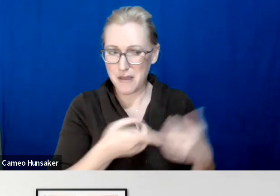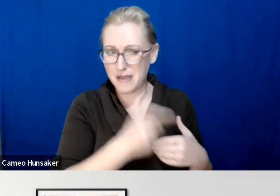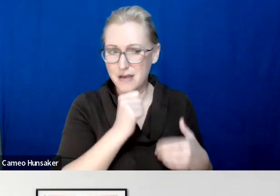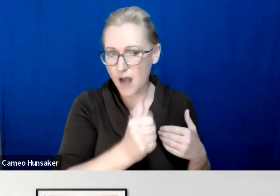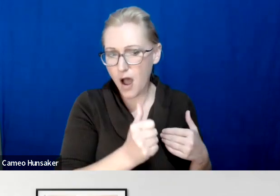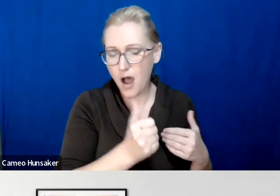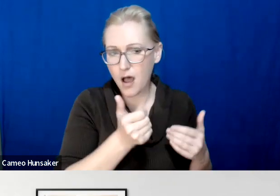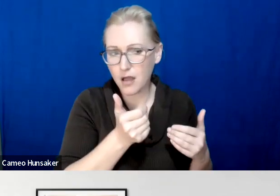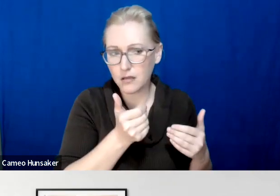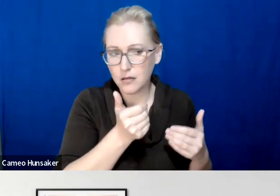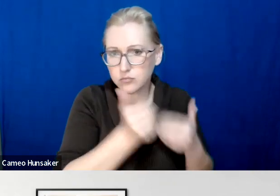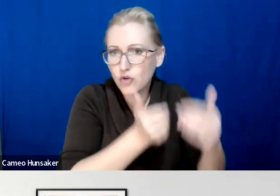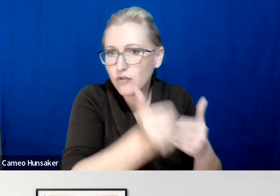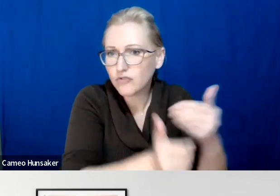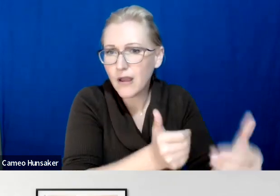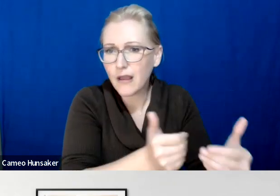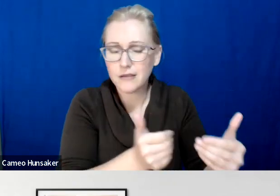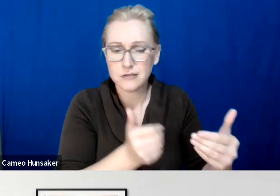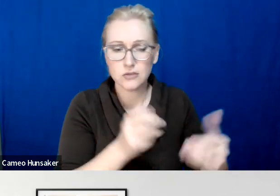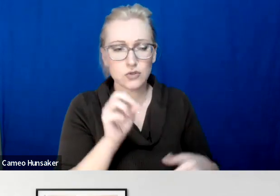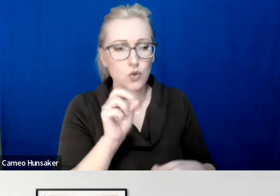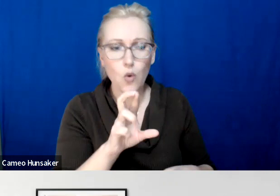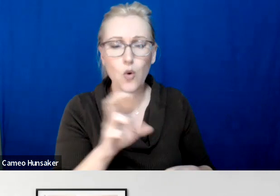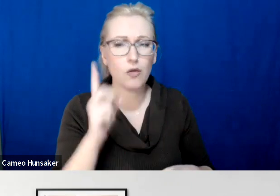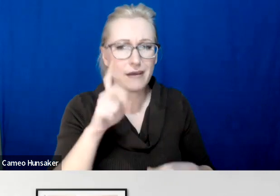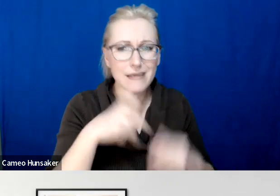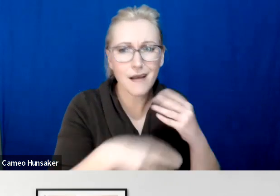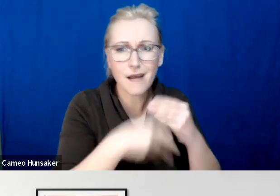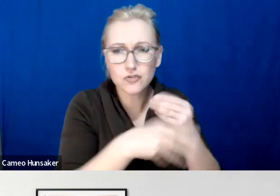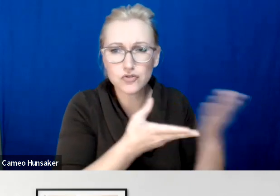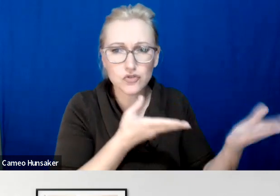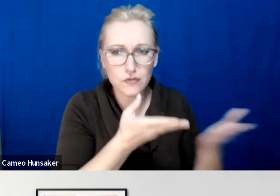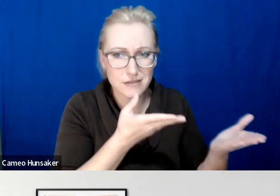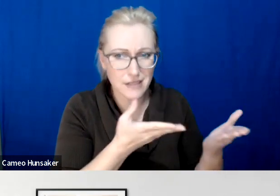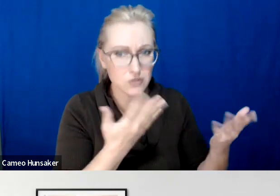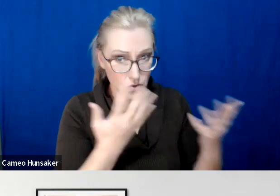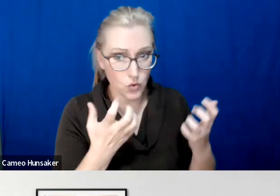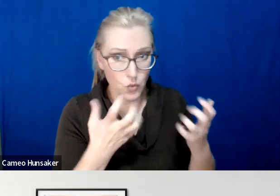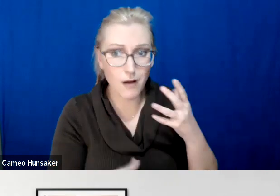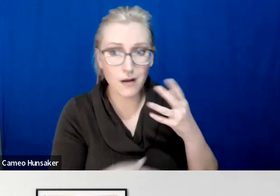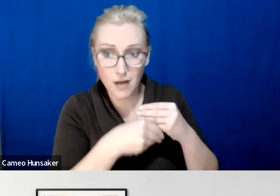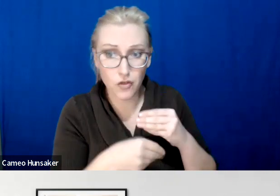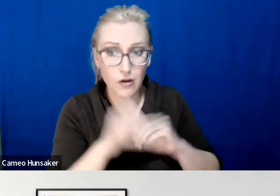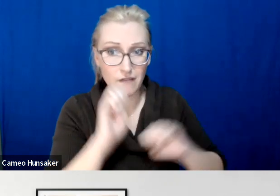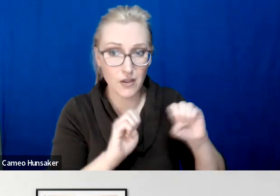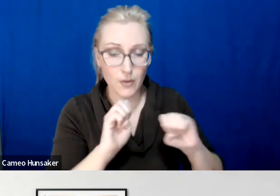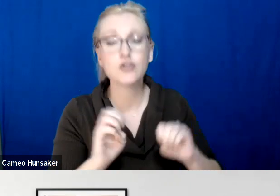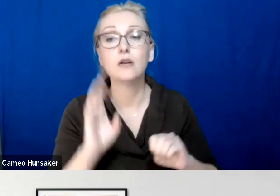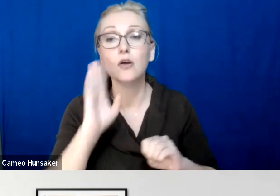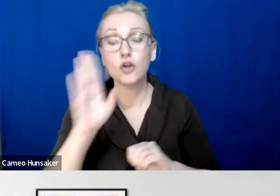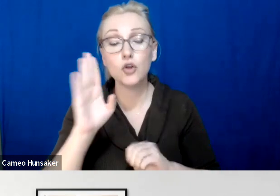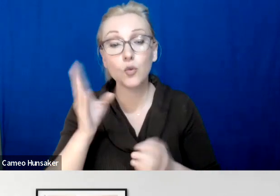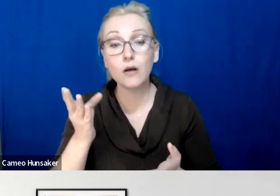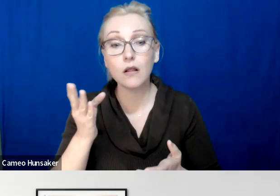to be making, and you just want them evaluated again, you're going to submit your request for a